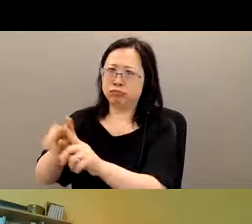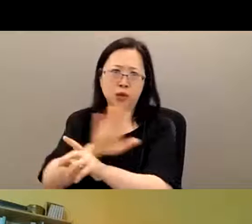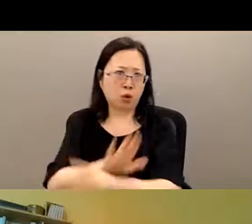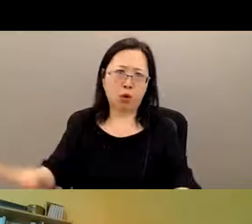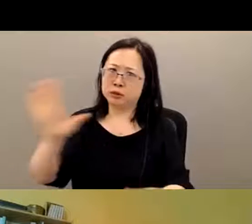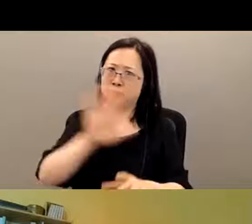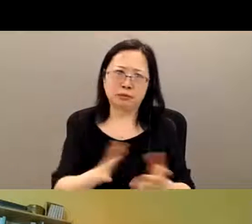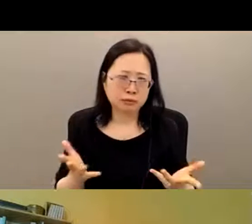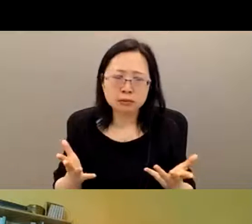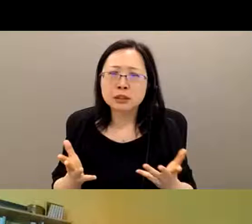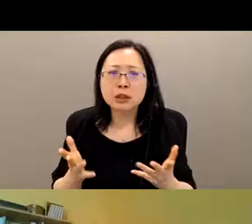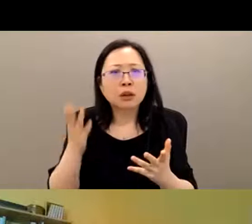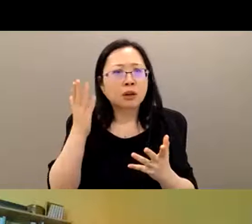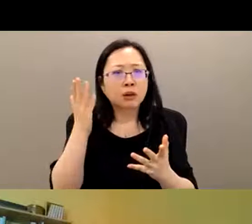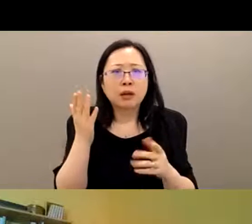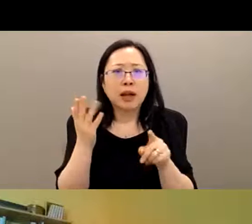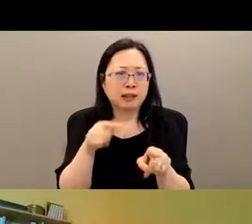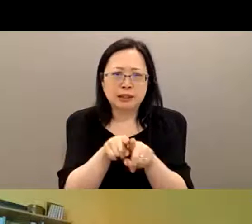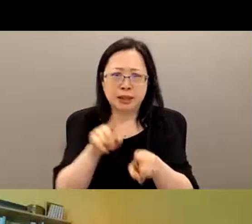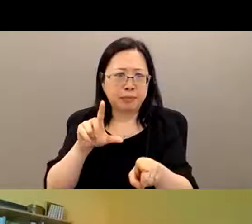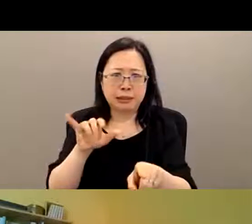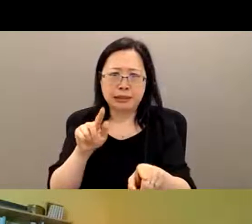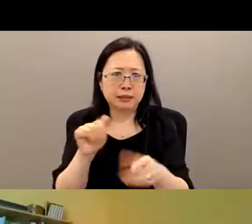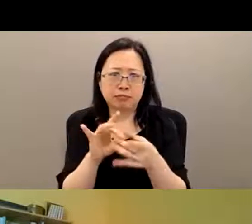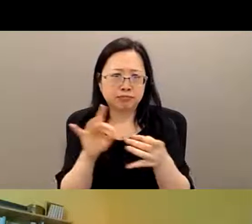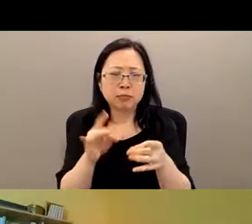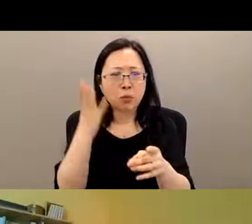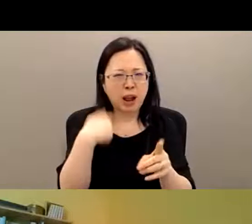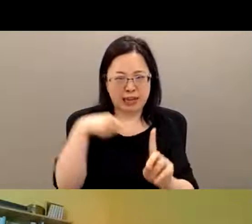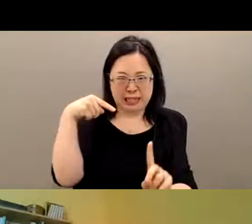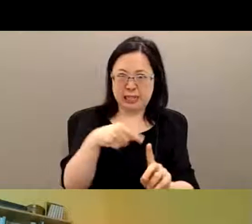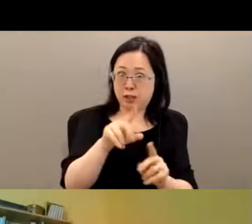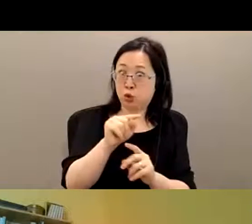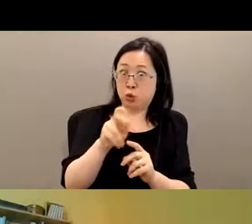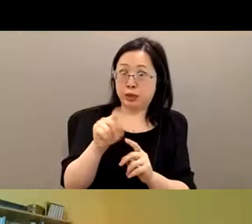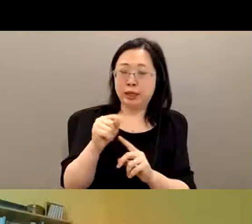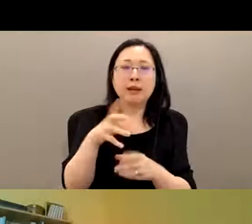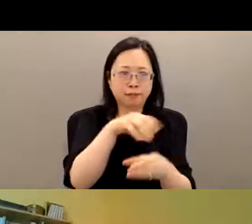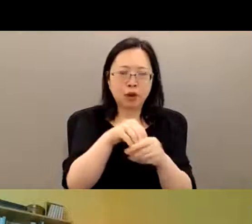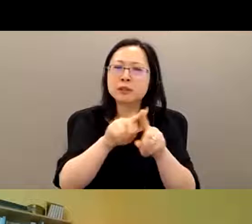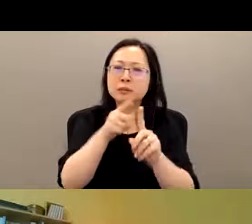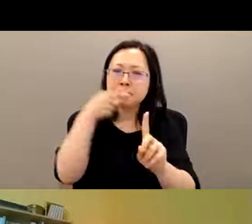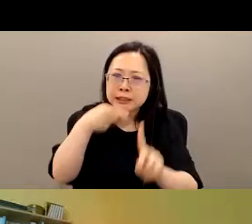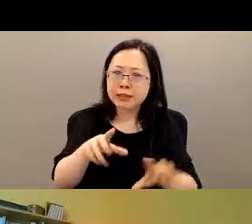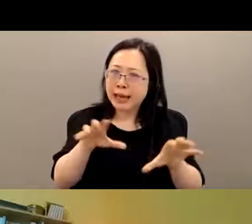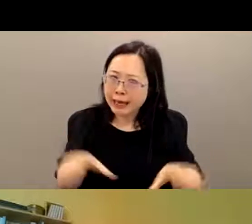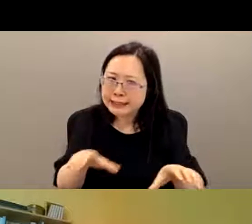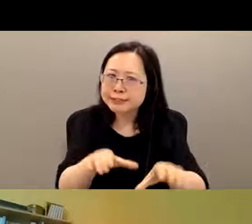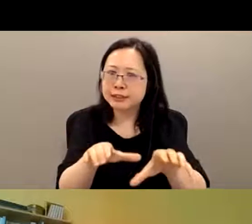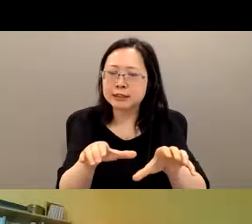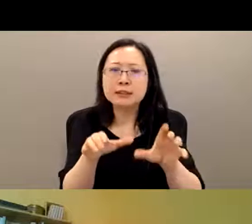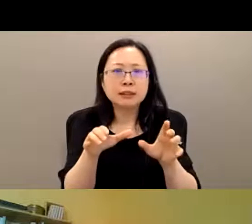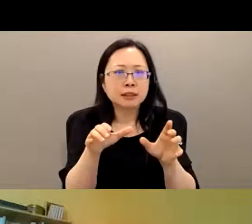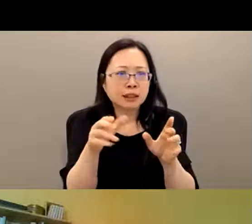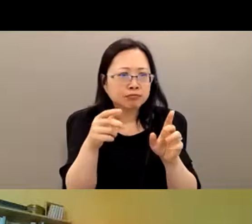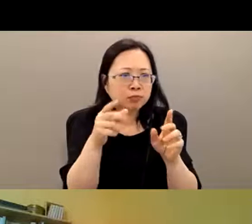board, because there are specific, as Lisa had said, there are specific activities in there that people could actually use just on a